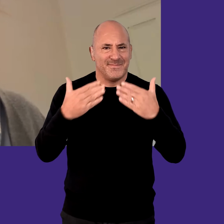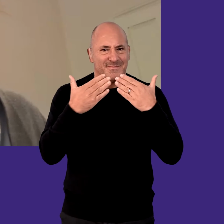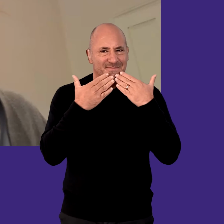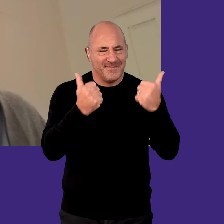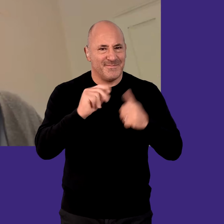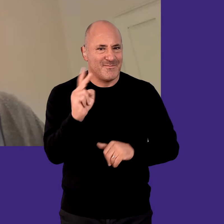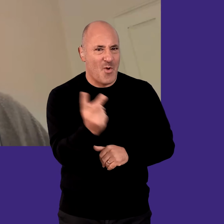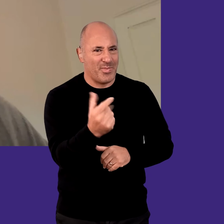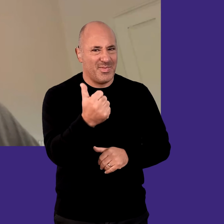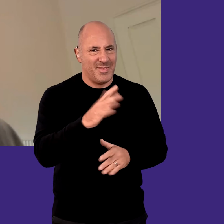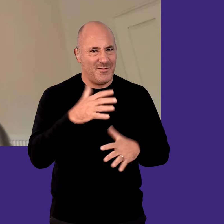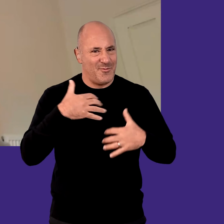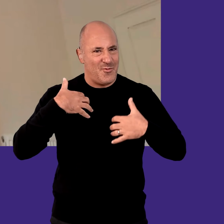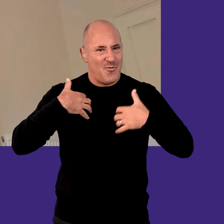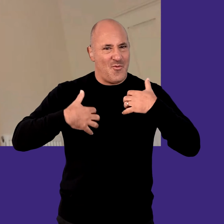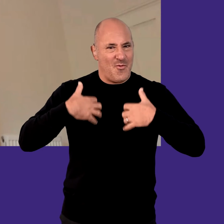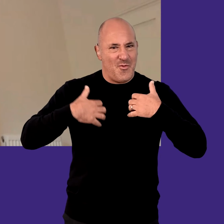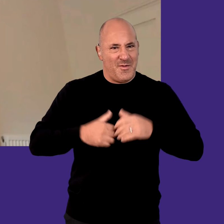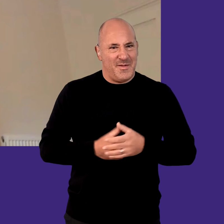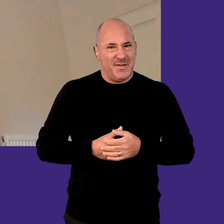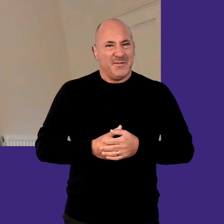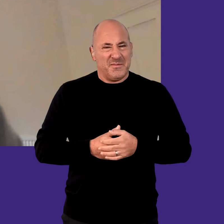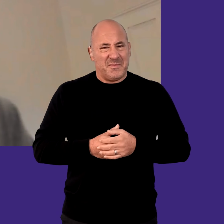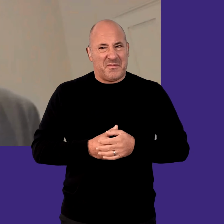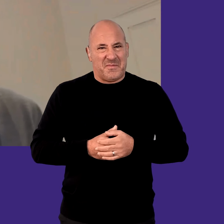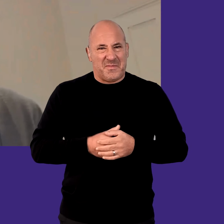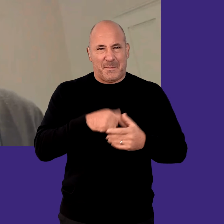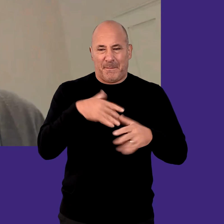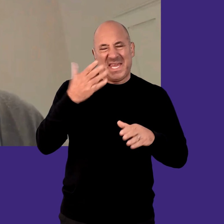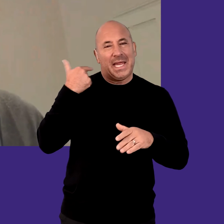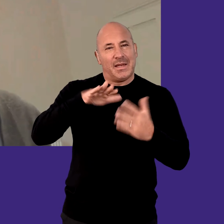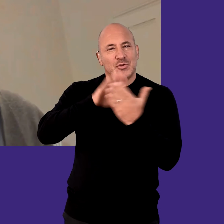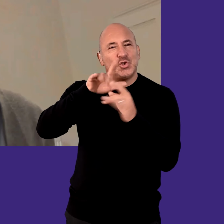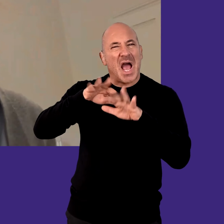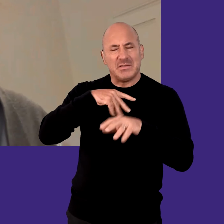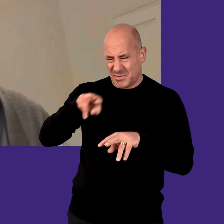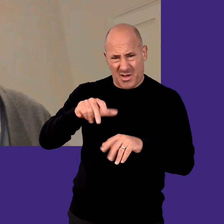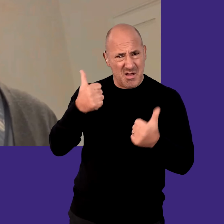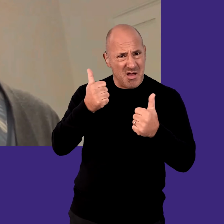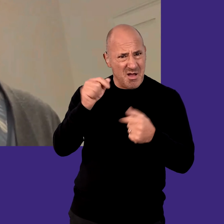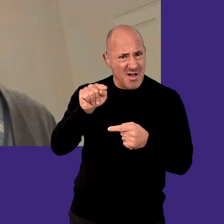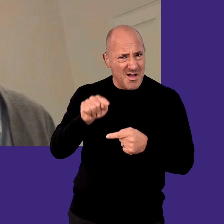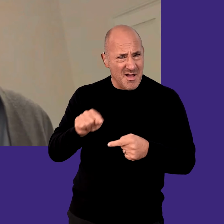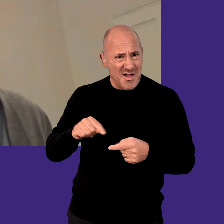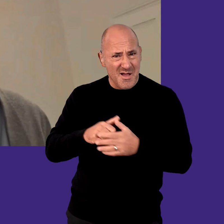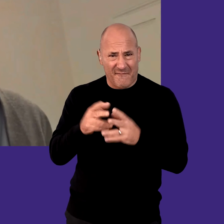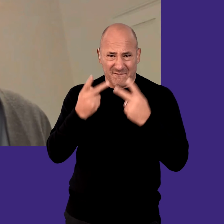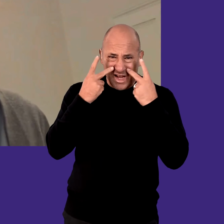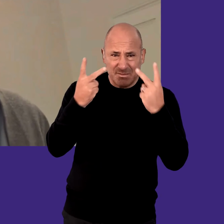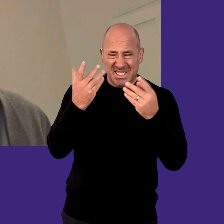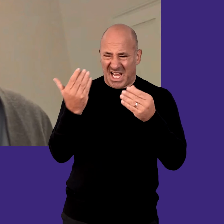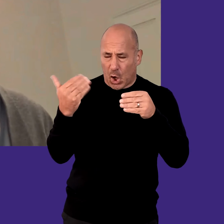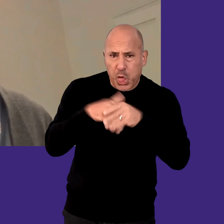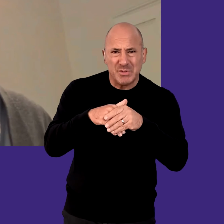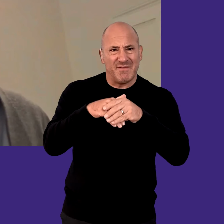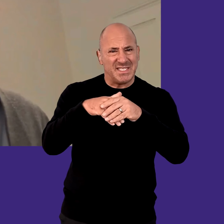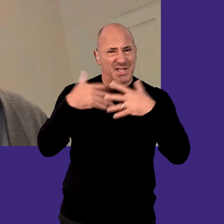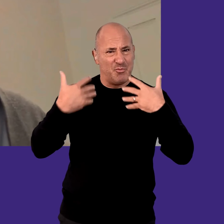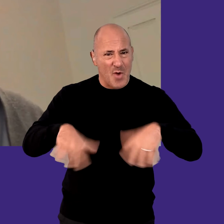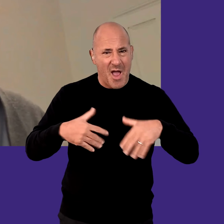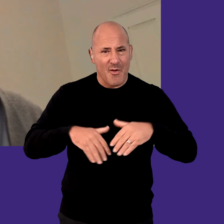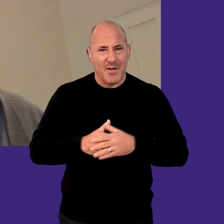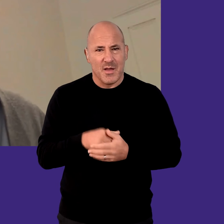Thank you so much, Sally and Tracy. That's really interesting and really positive comments coming in the chat about the visibility and